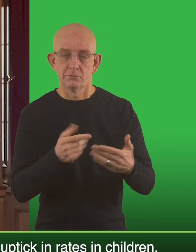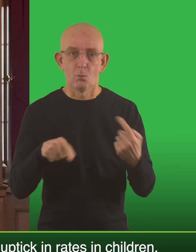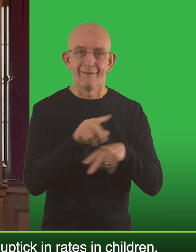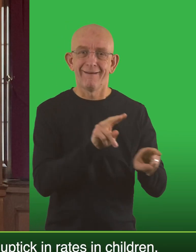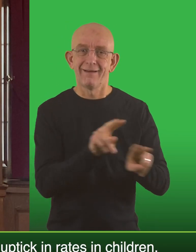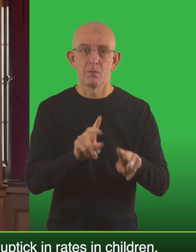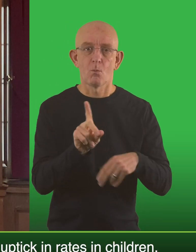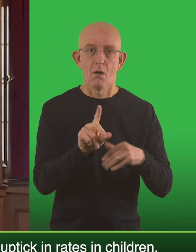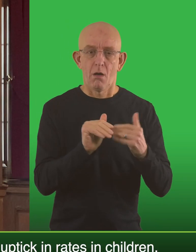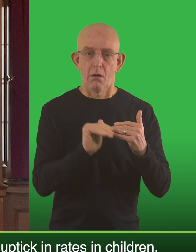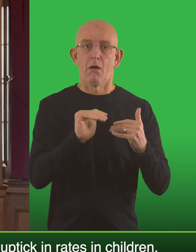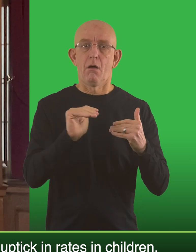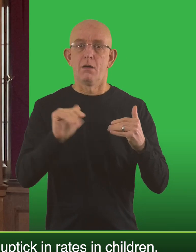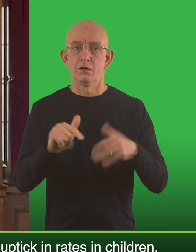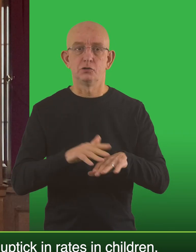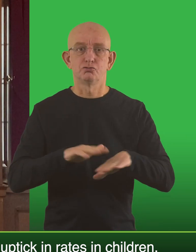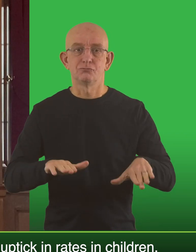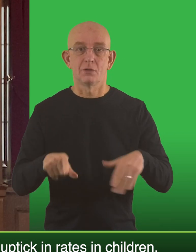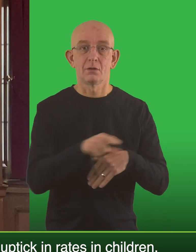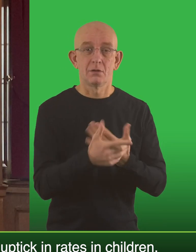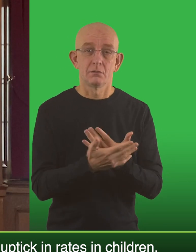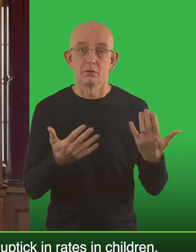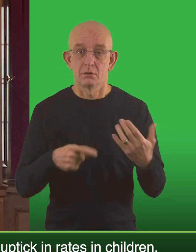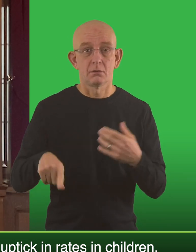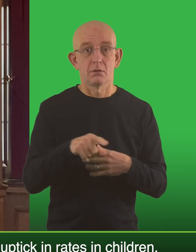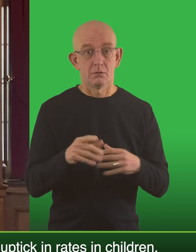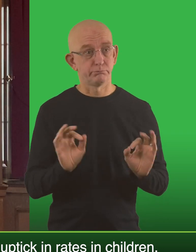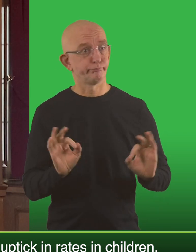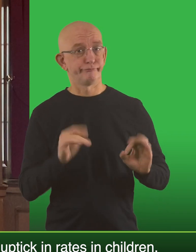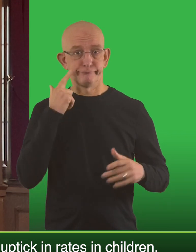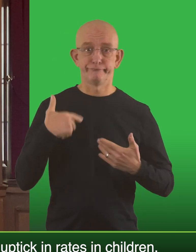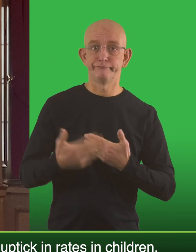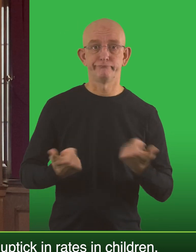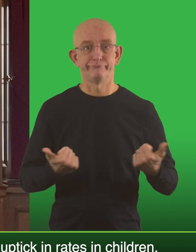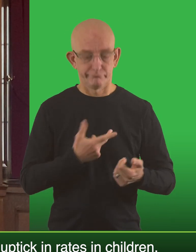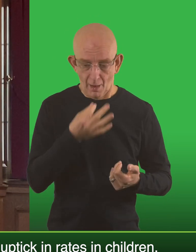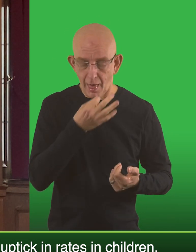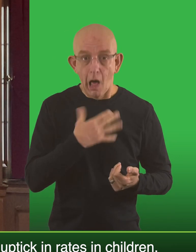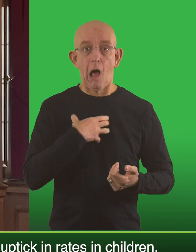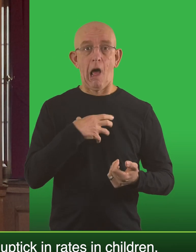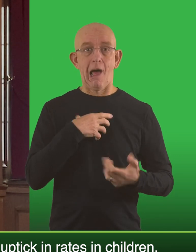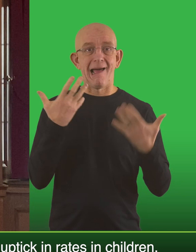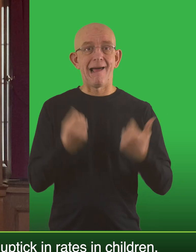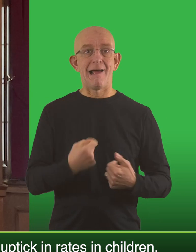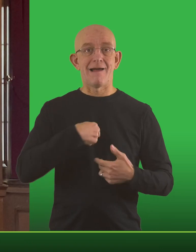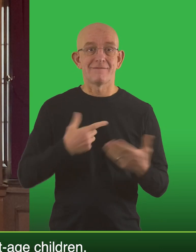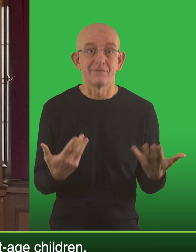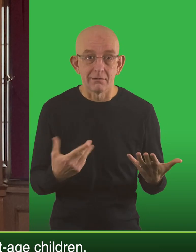we're seeing is sort of significant uptick in rates in children, the vast majority of whom just aren't